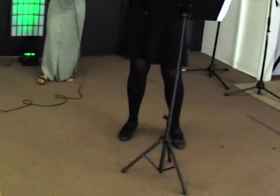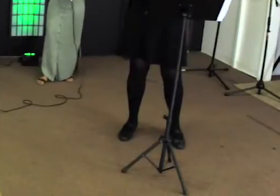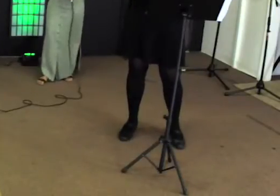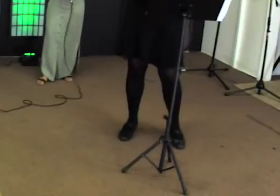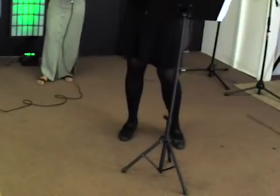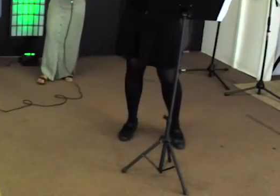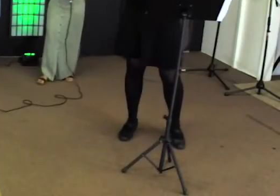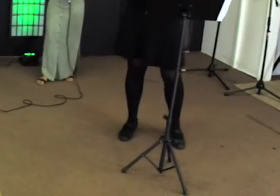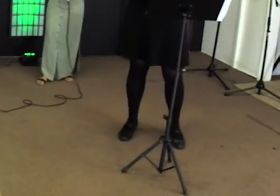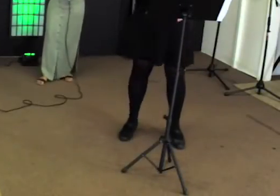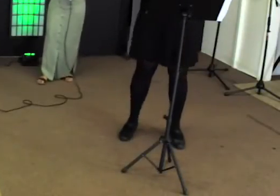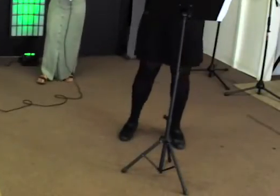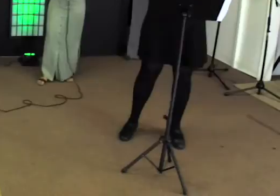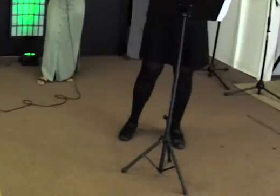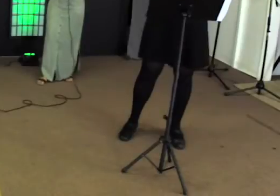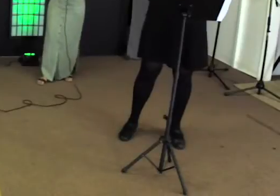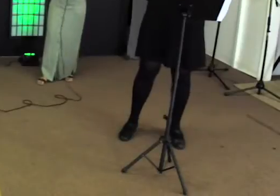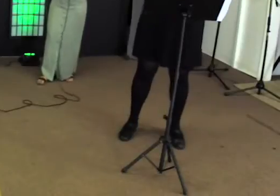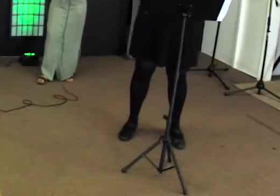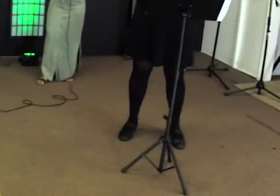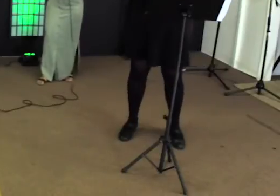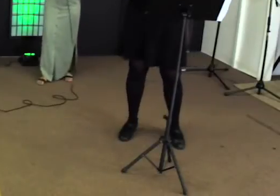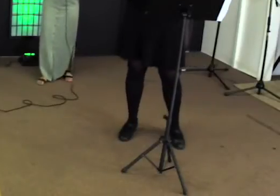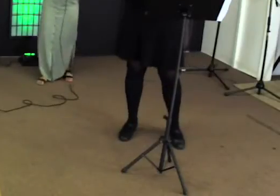In Jesus' name, amen.